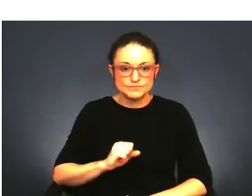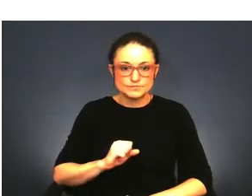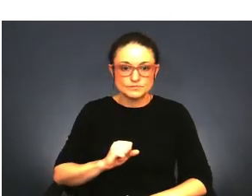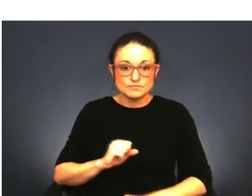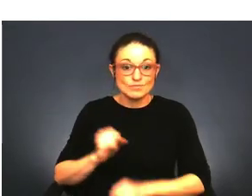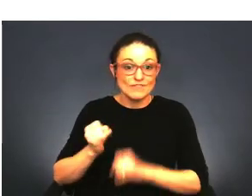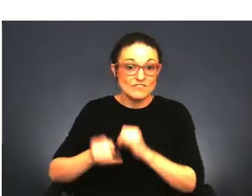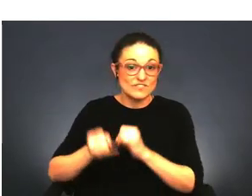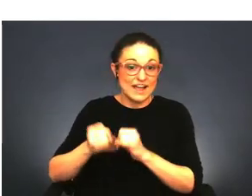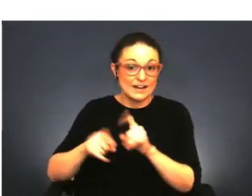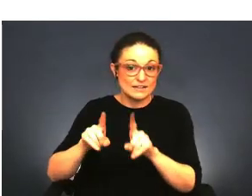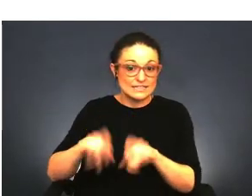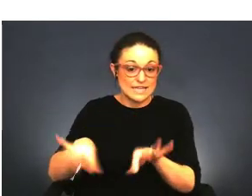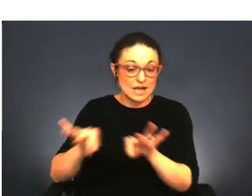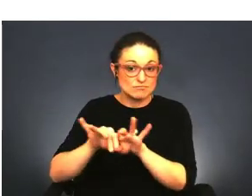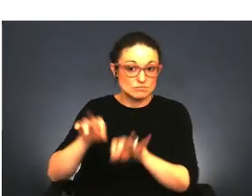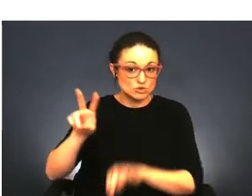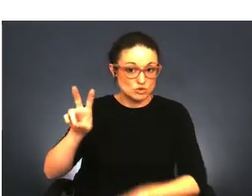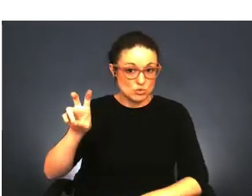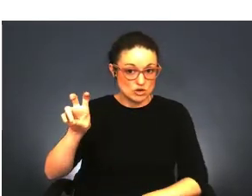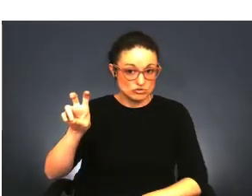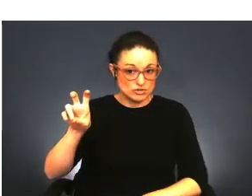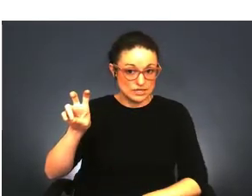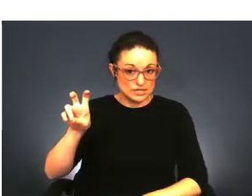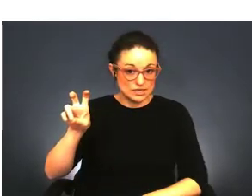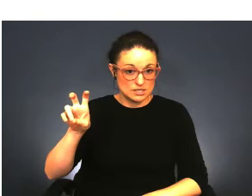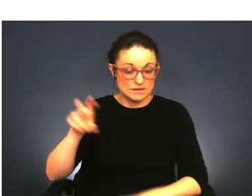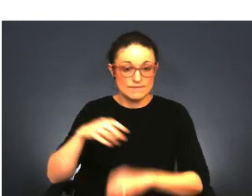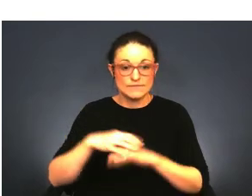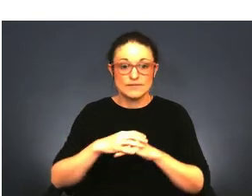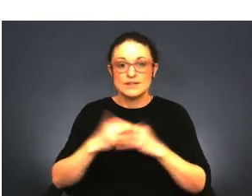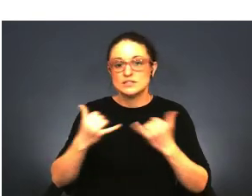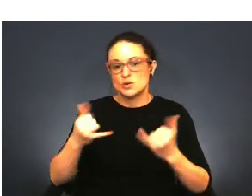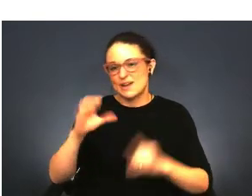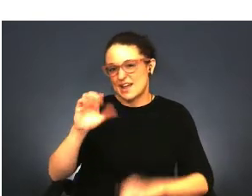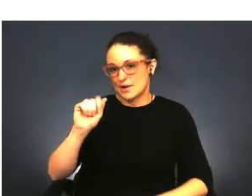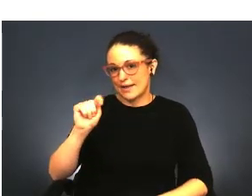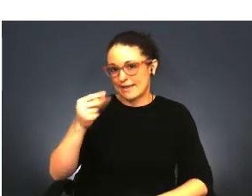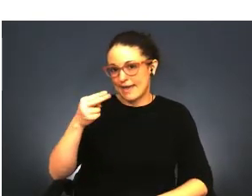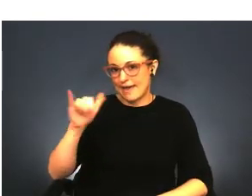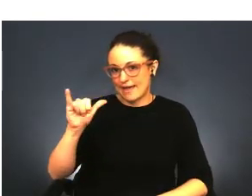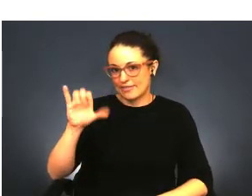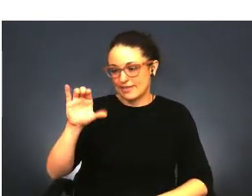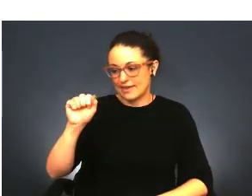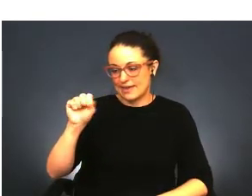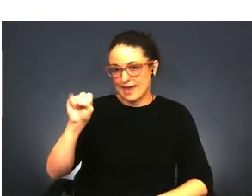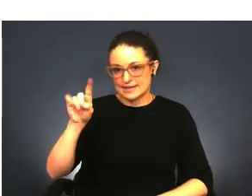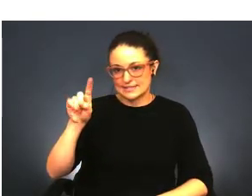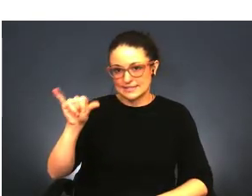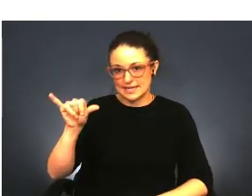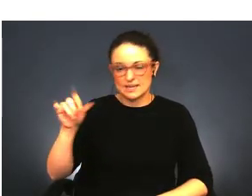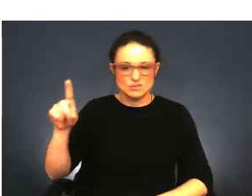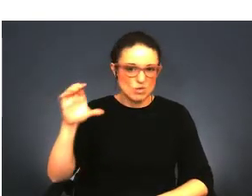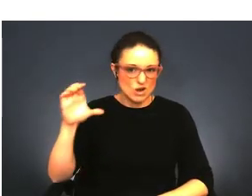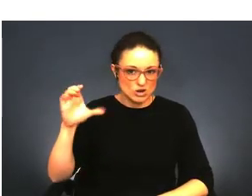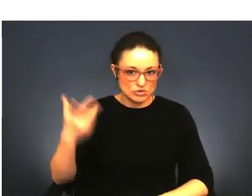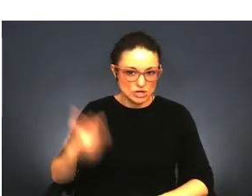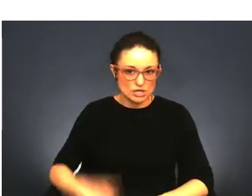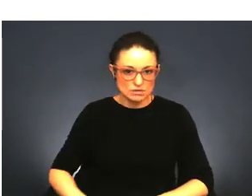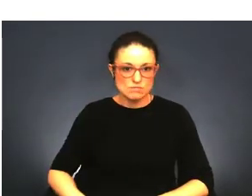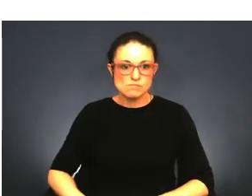200. Okay, so let's give Kathy Cassidy a 100 on this.